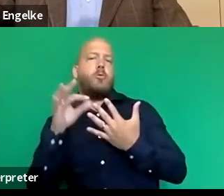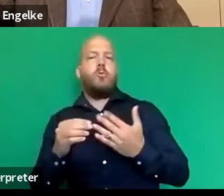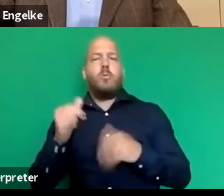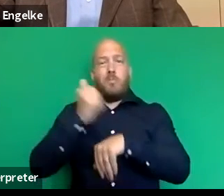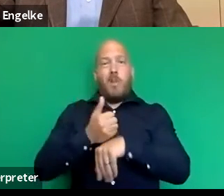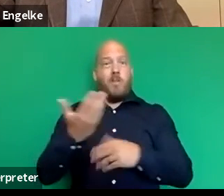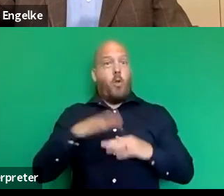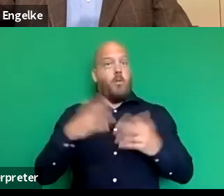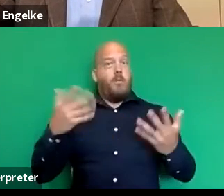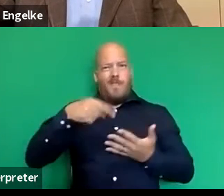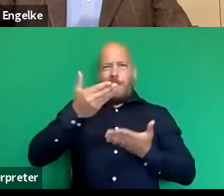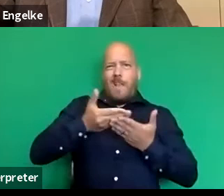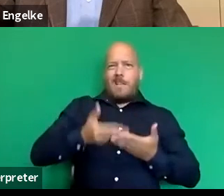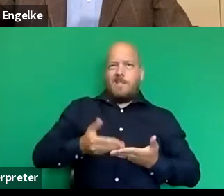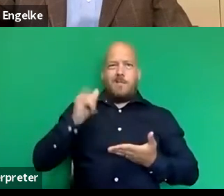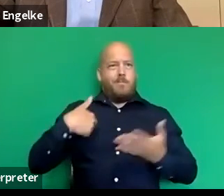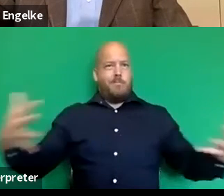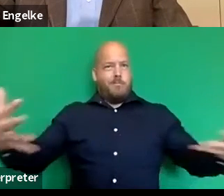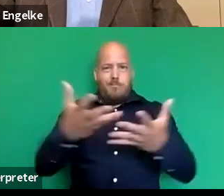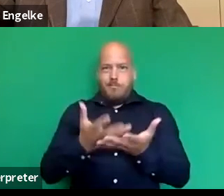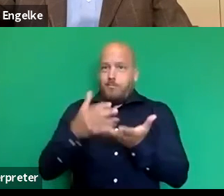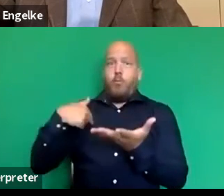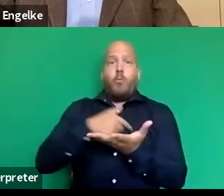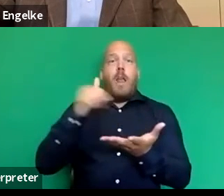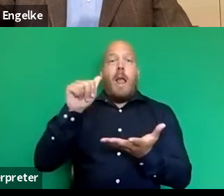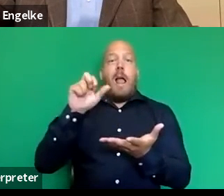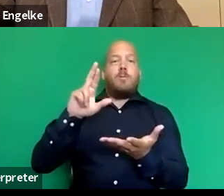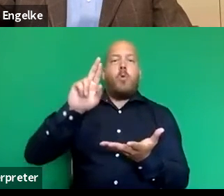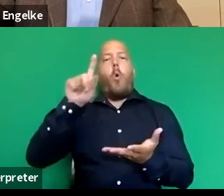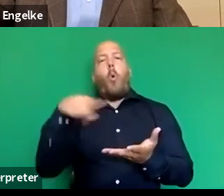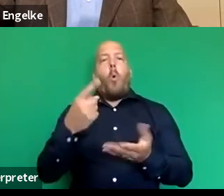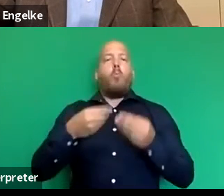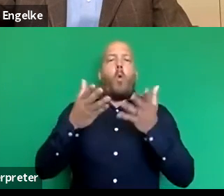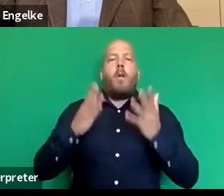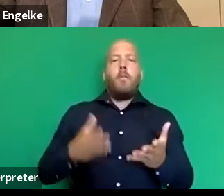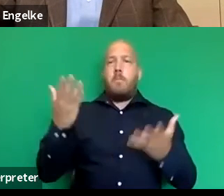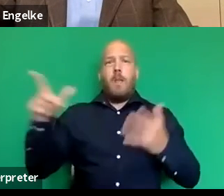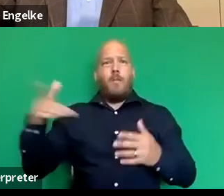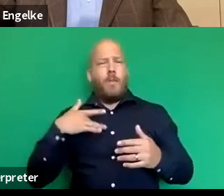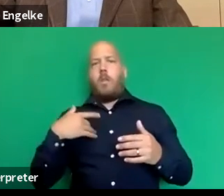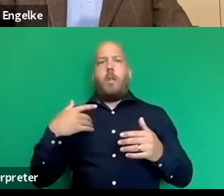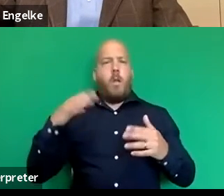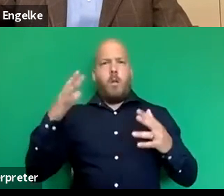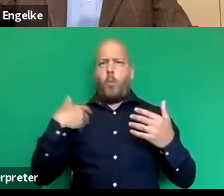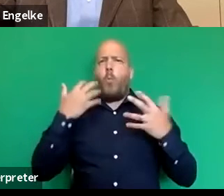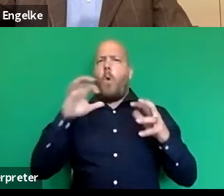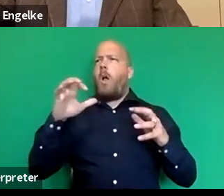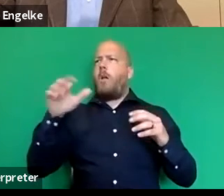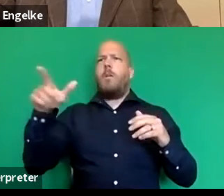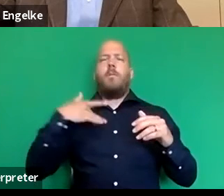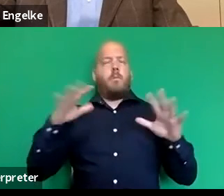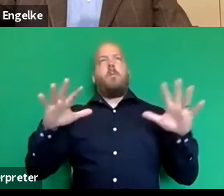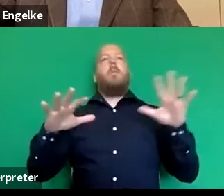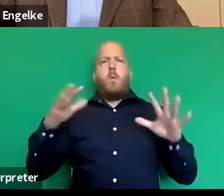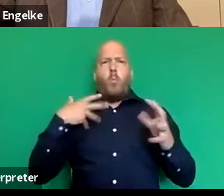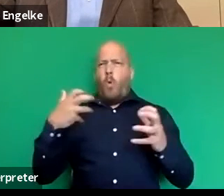better for them. I mean, it's very rare that we get a complaint or a question about the quality of the speech recognition.